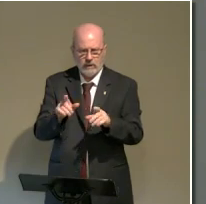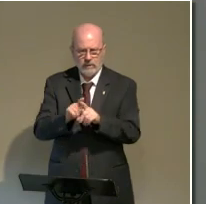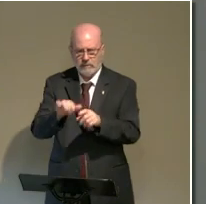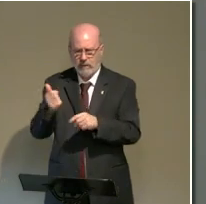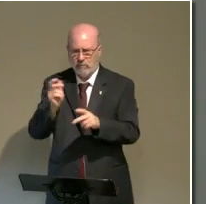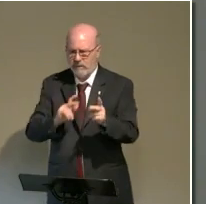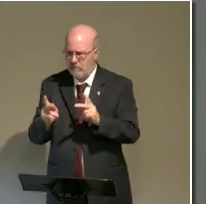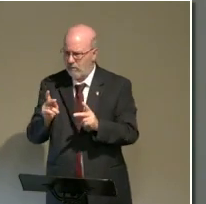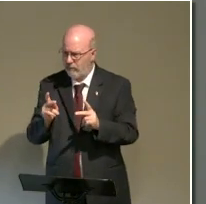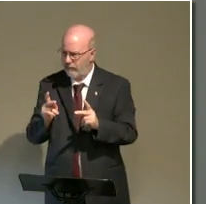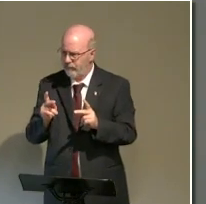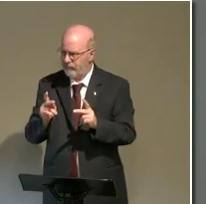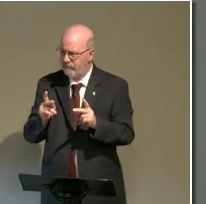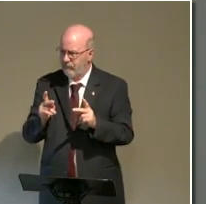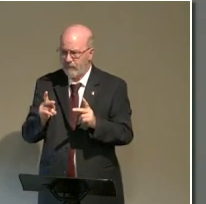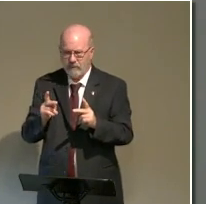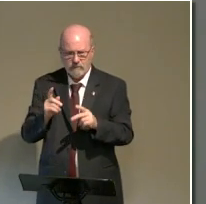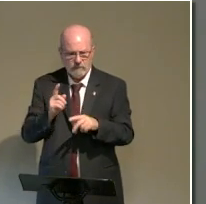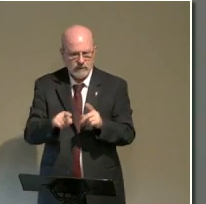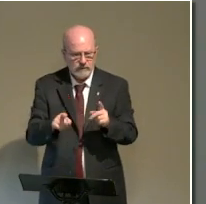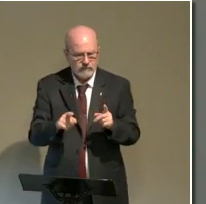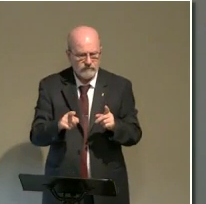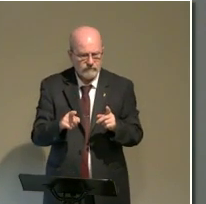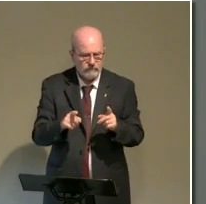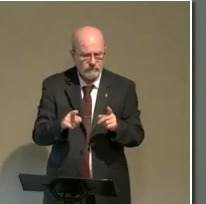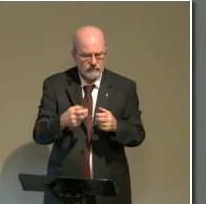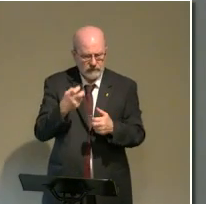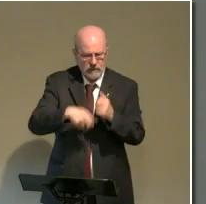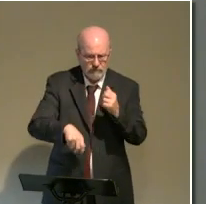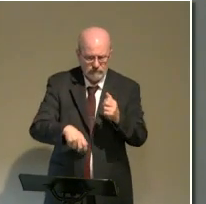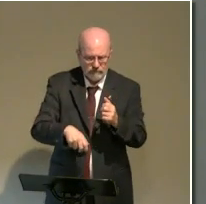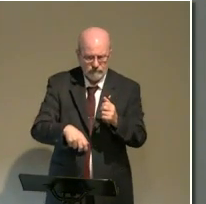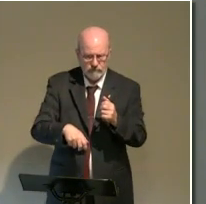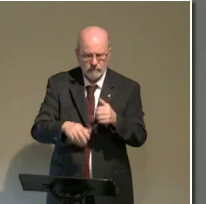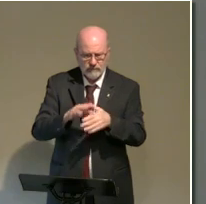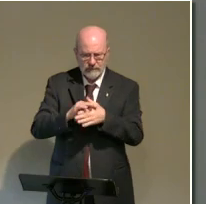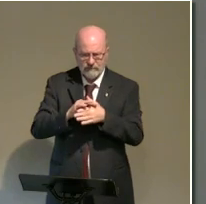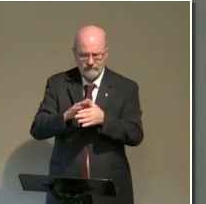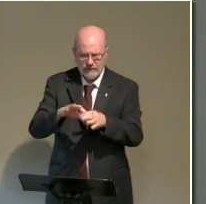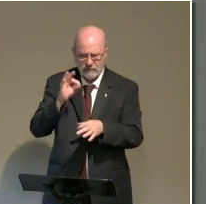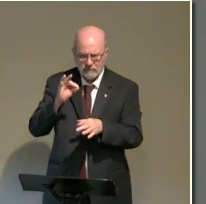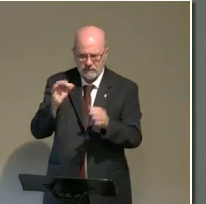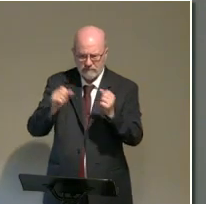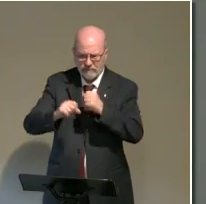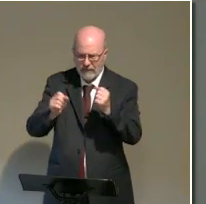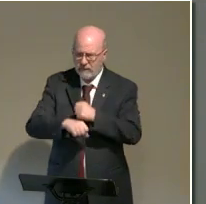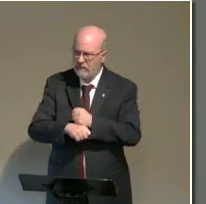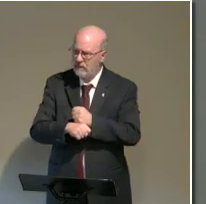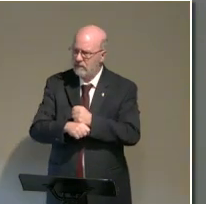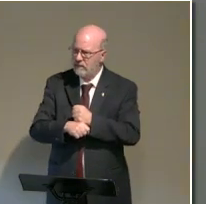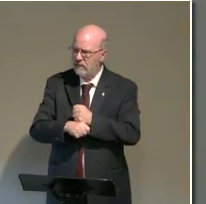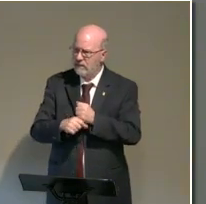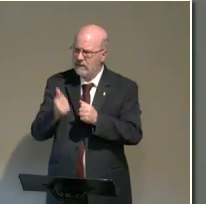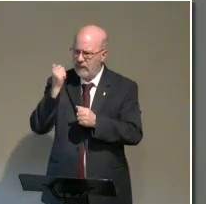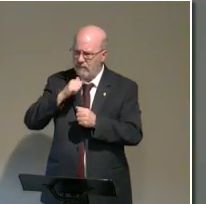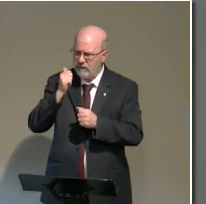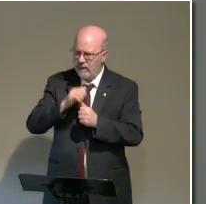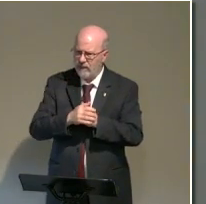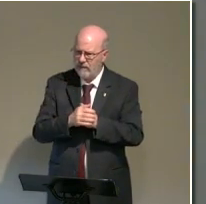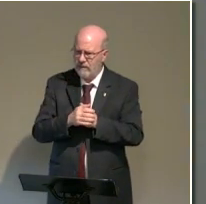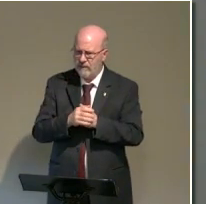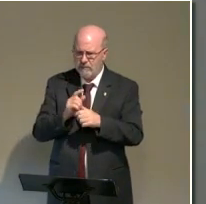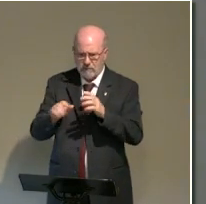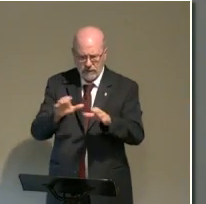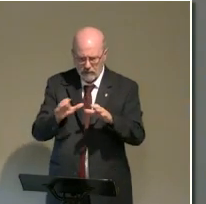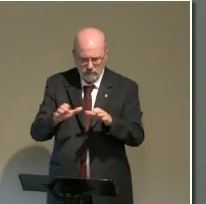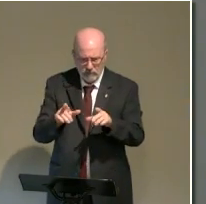else, right? I can't. It's tough. You got the flesh and the spirit. It's fighting, right? Every day. But I can't